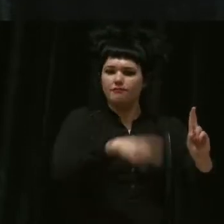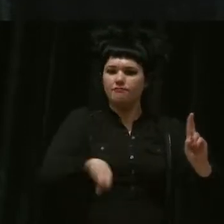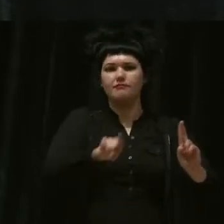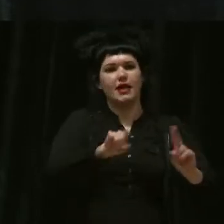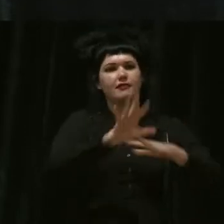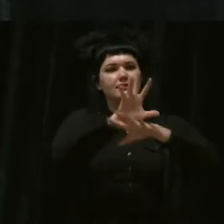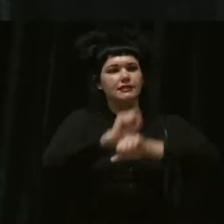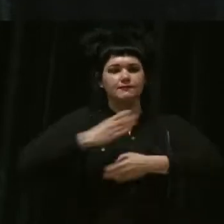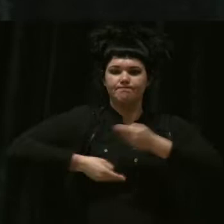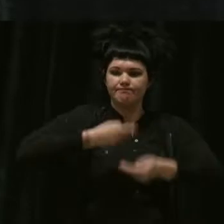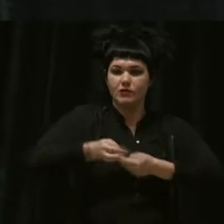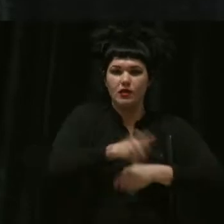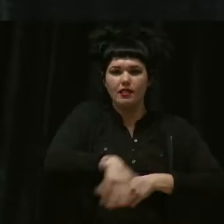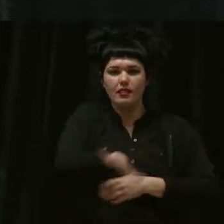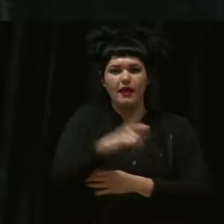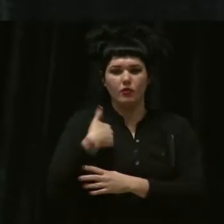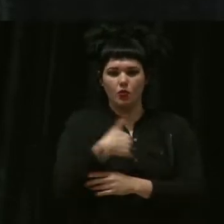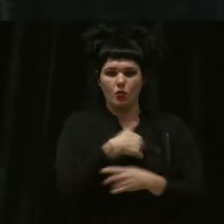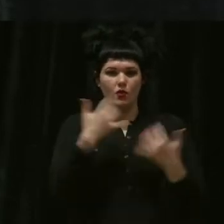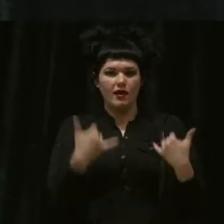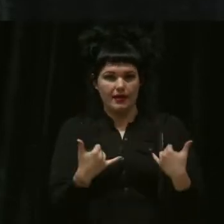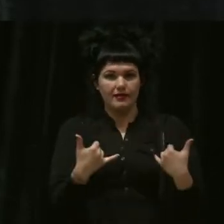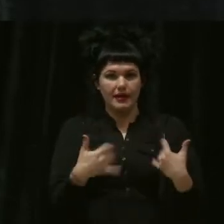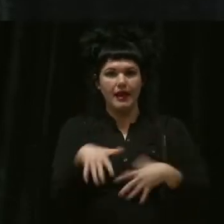we now live and learn.